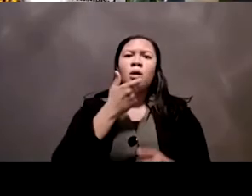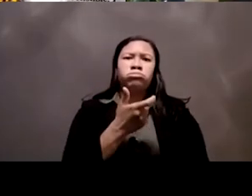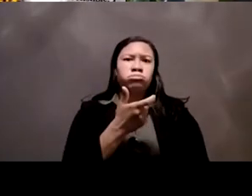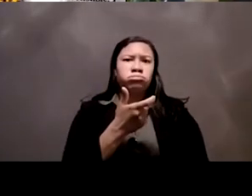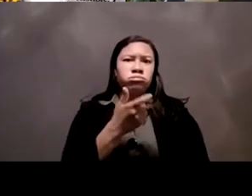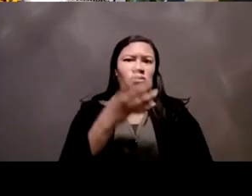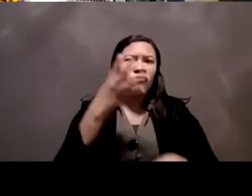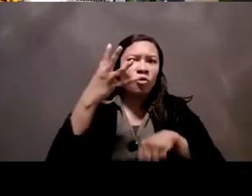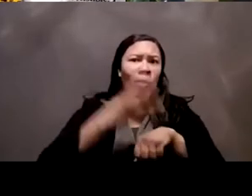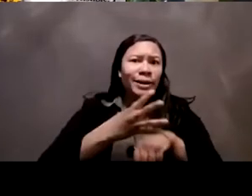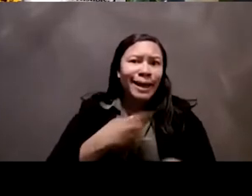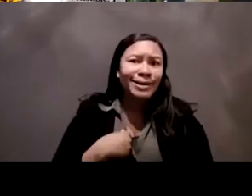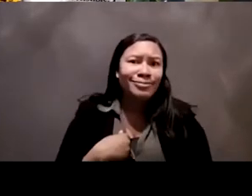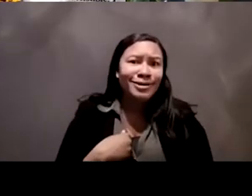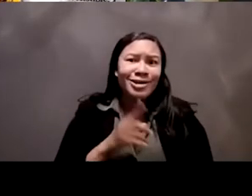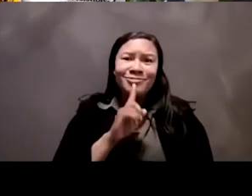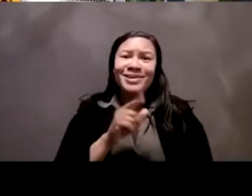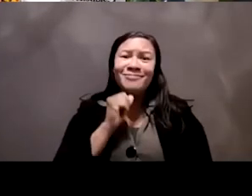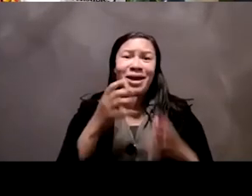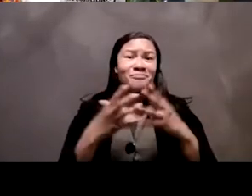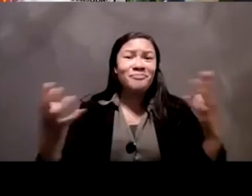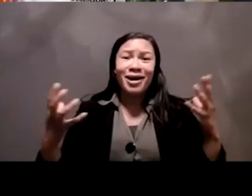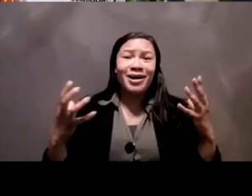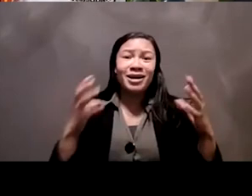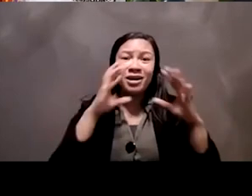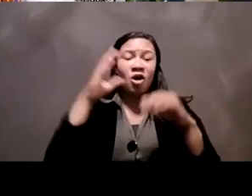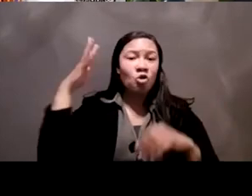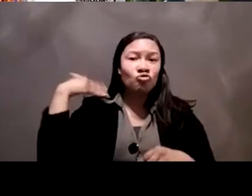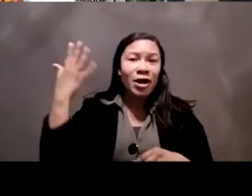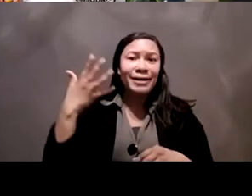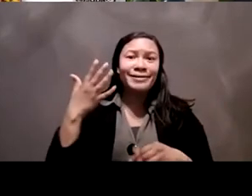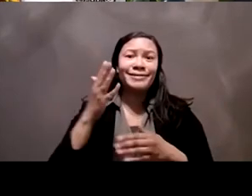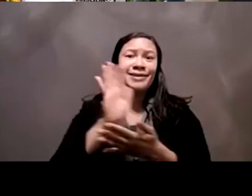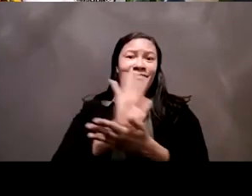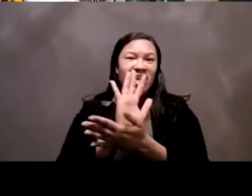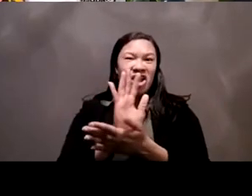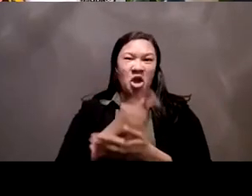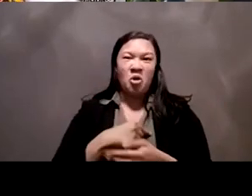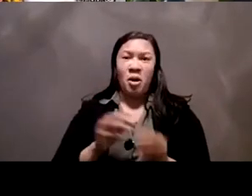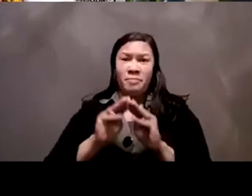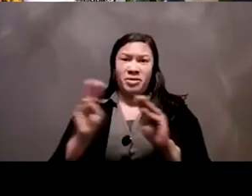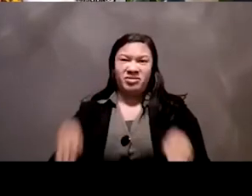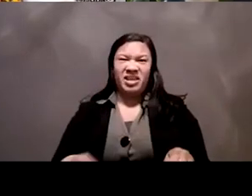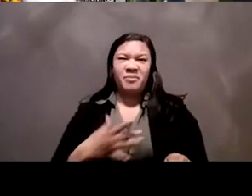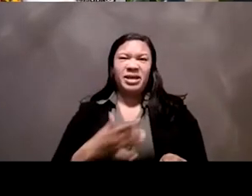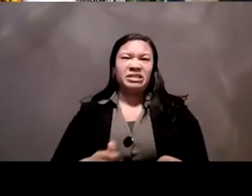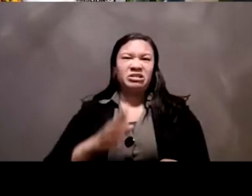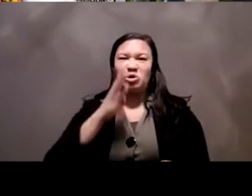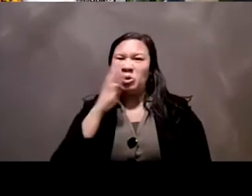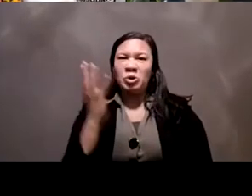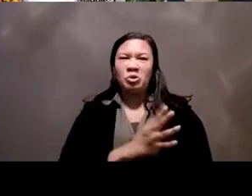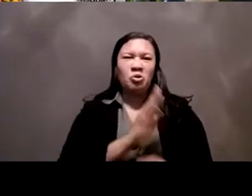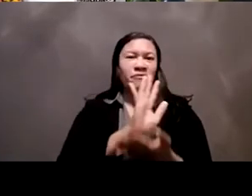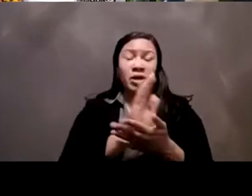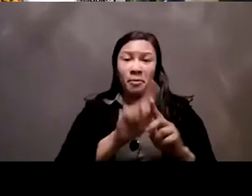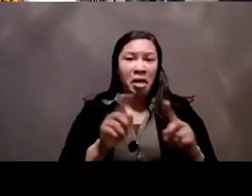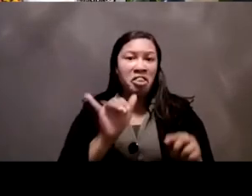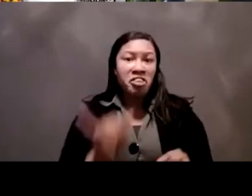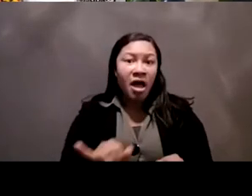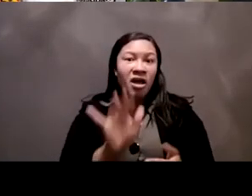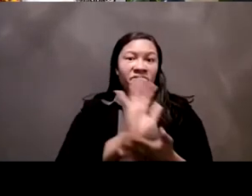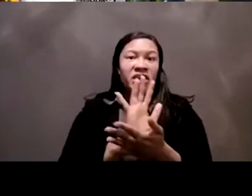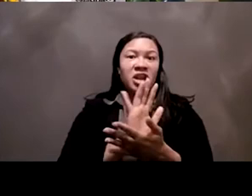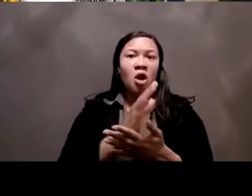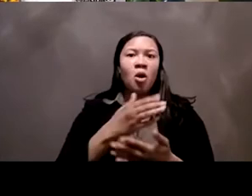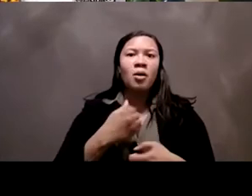times. And I'm not a big video person at museums. And I sat and I watched it four times because it was so soothing.